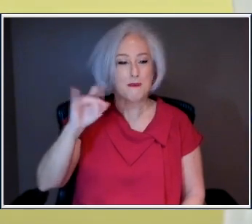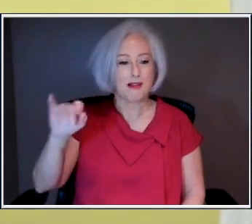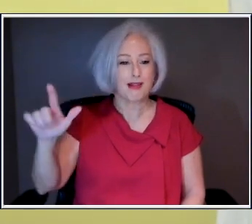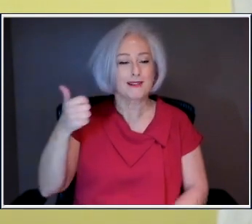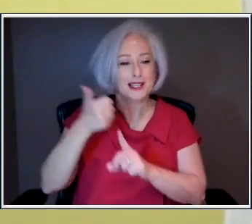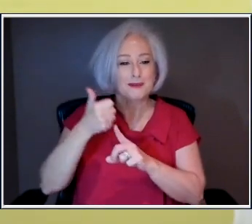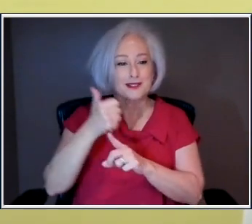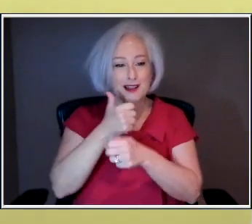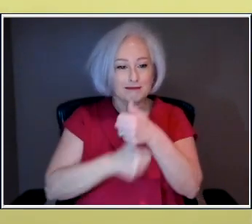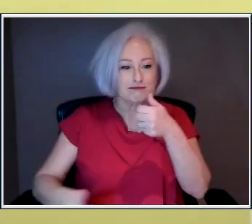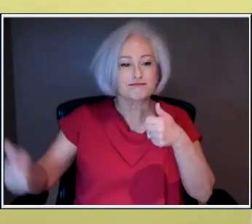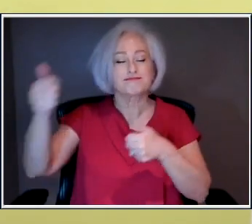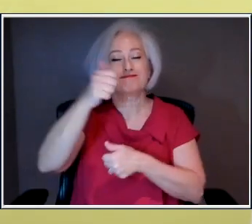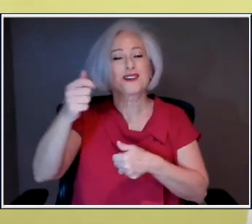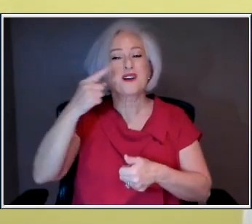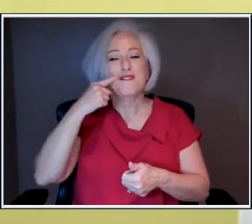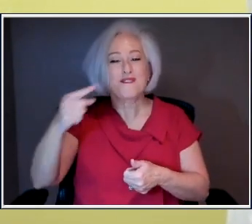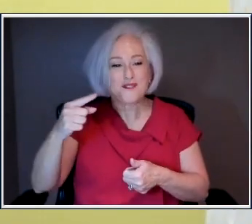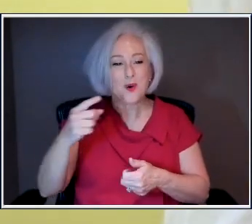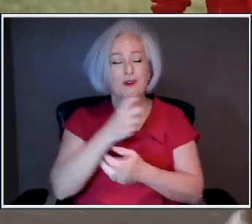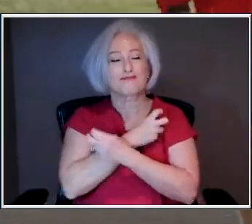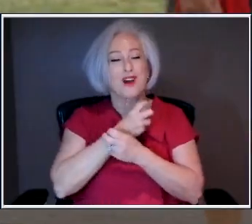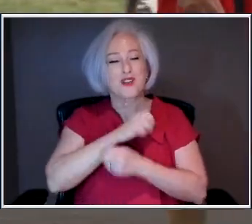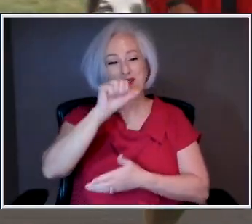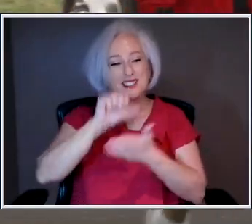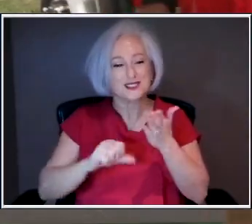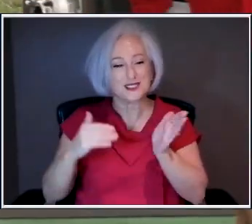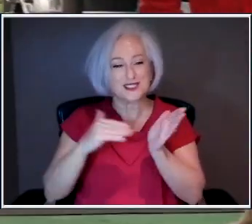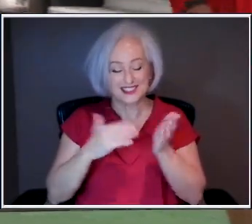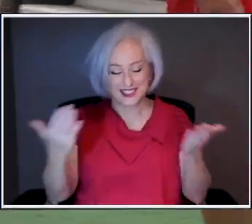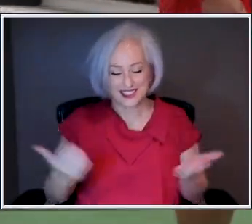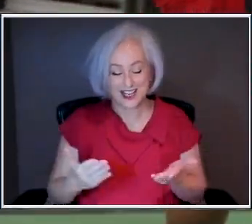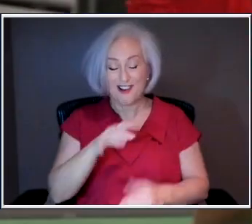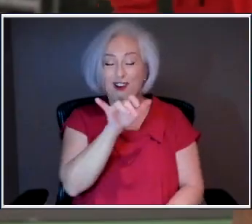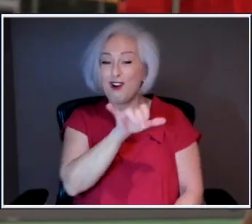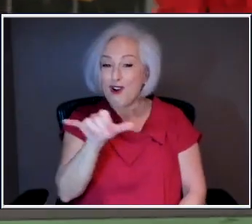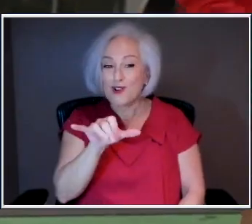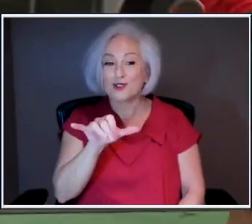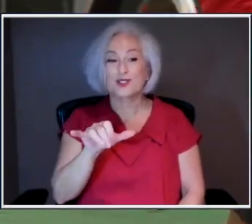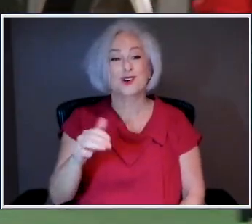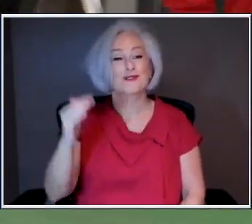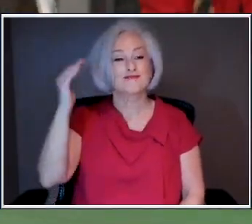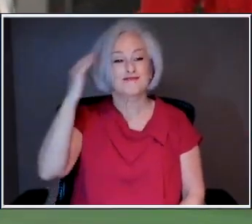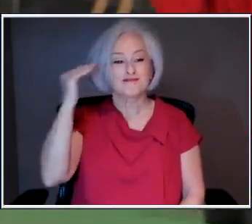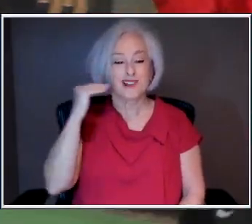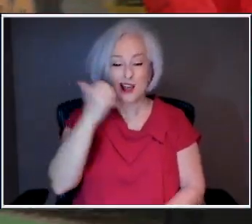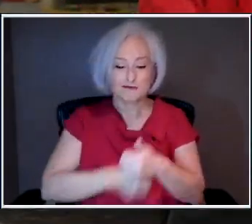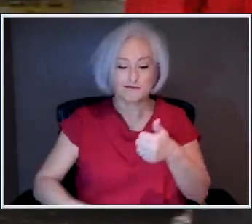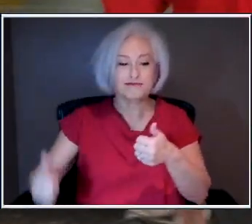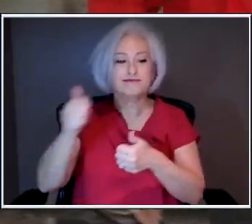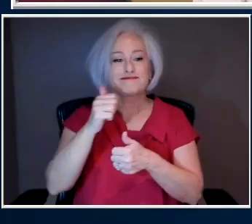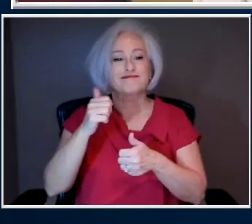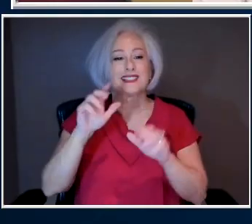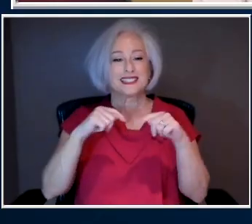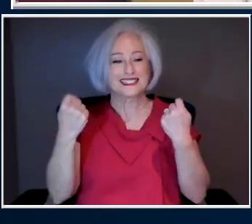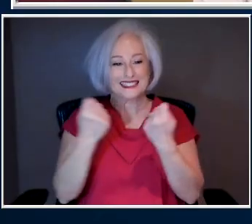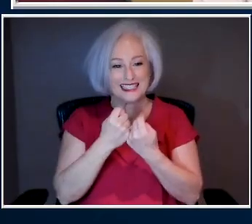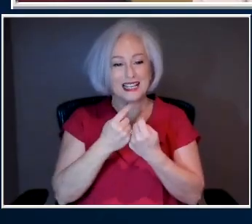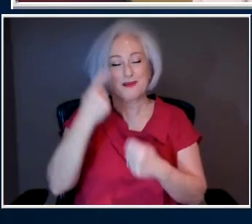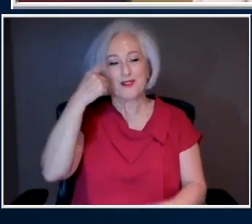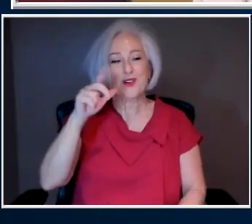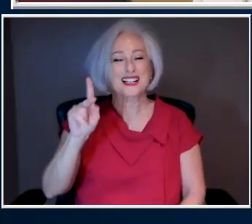But let's head straight to where it's at in Las Vegas, Nevada, where we find Dr. Paul Schreppel, an orthopedic surgeon and clinical service chief for